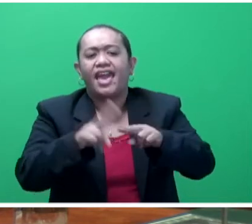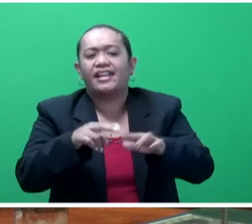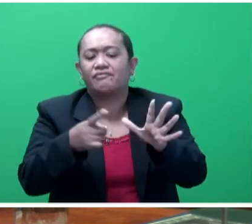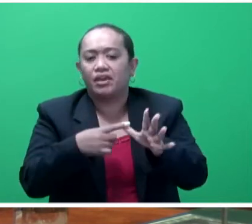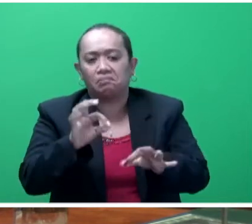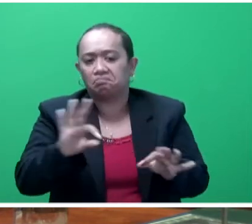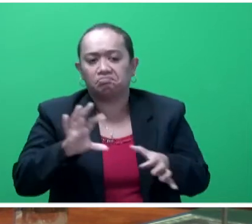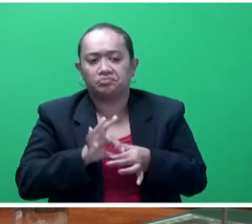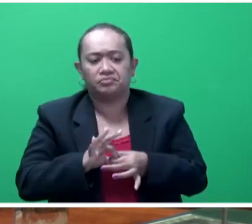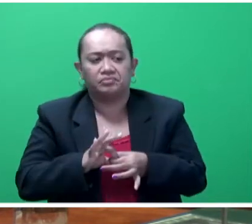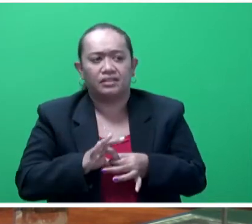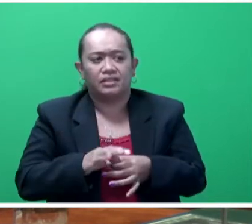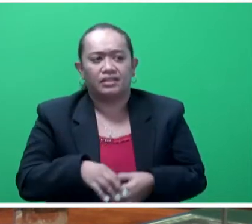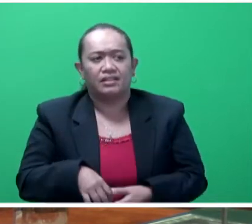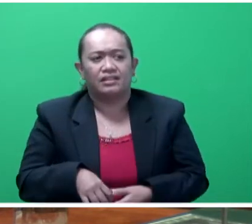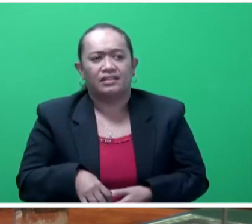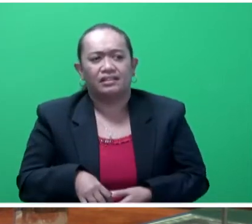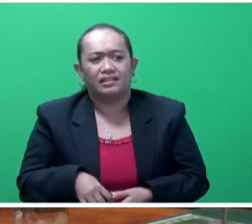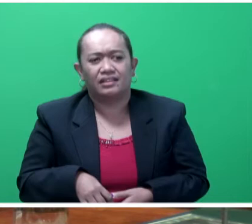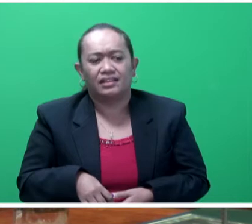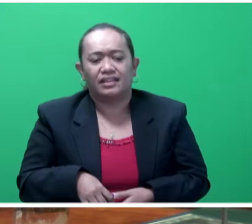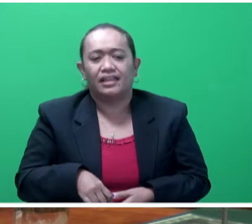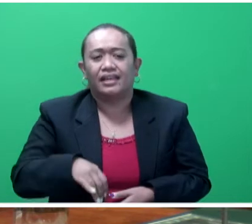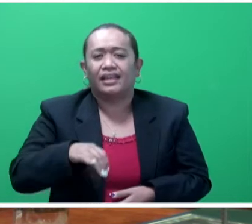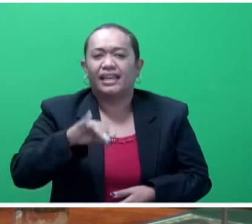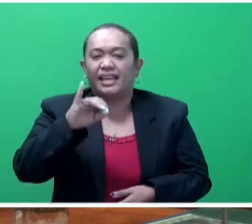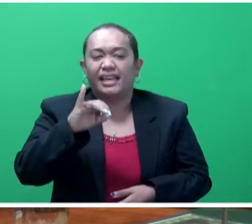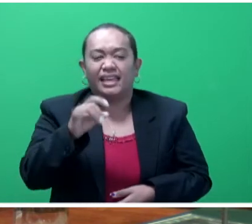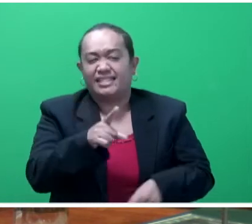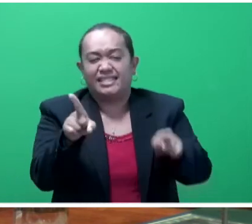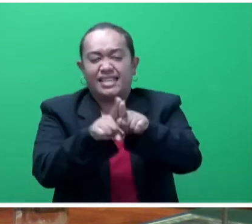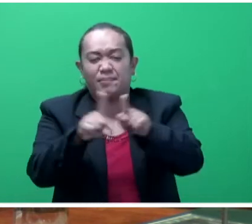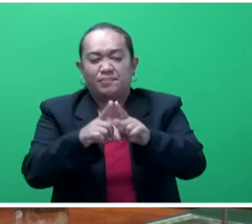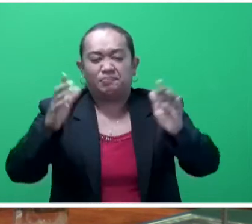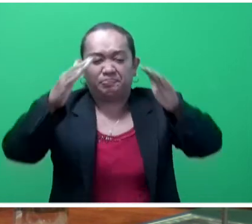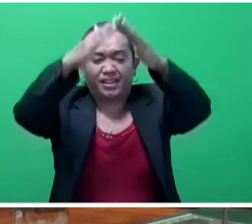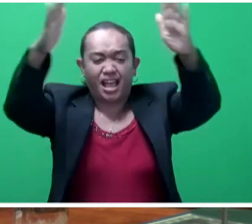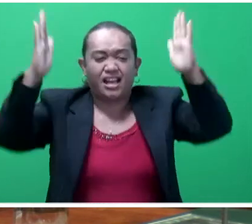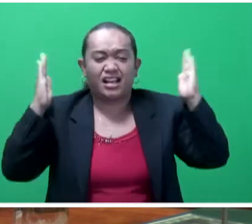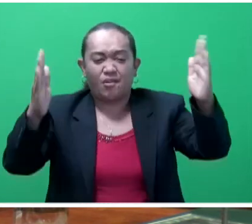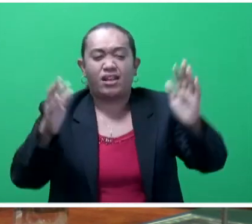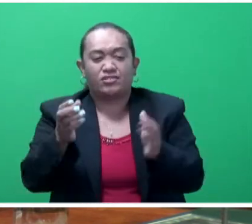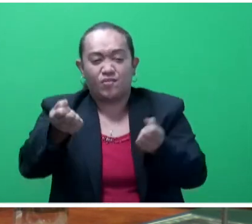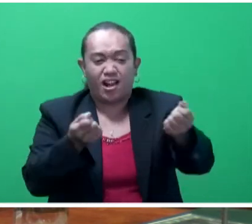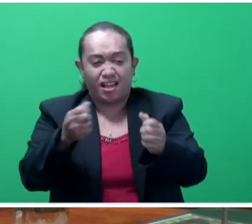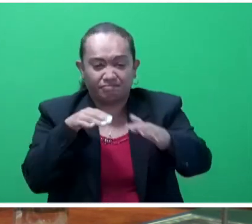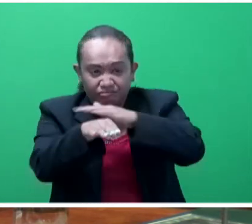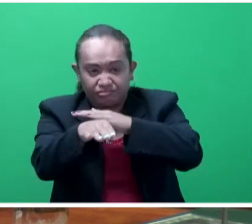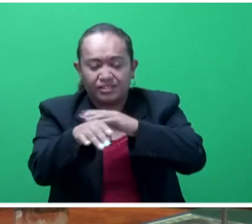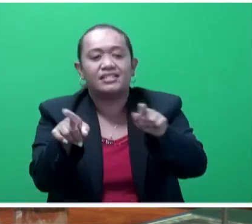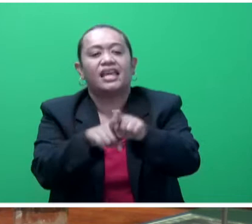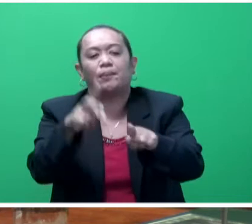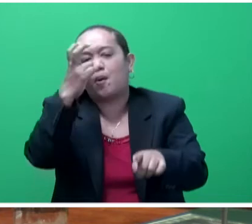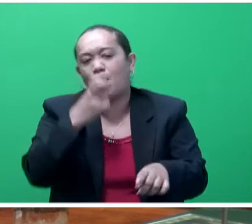is actually a corrugated iron garage which underwent some improvements by NFA to serve as fire station